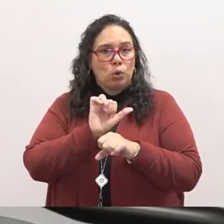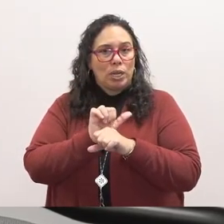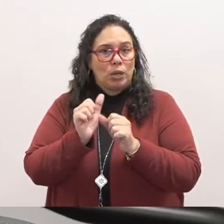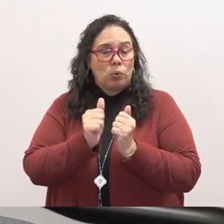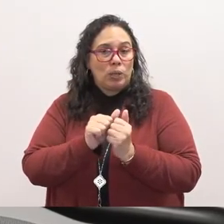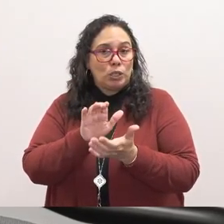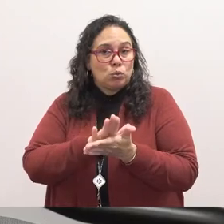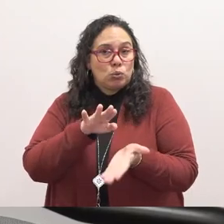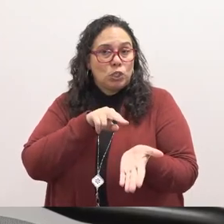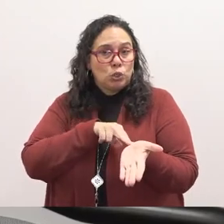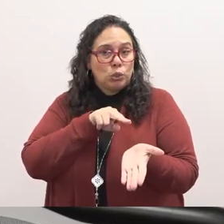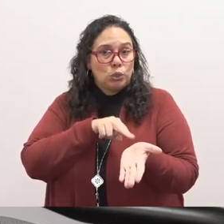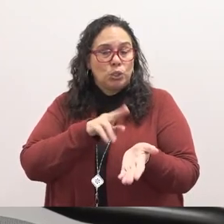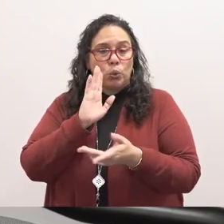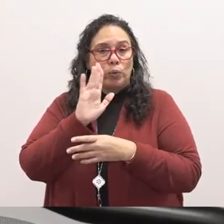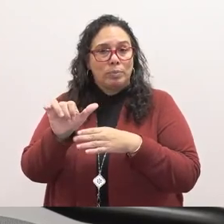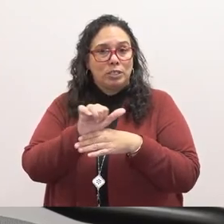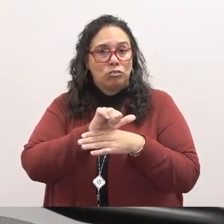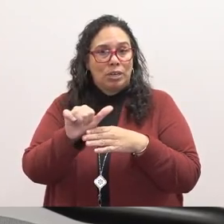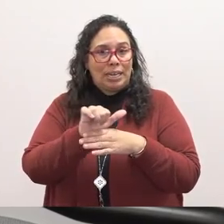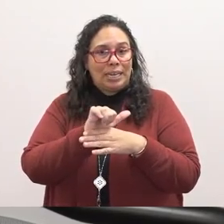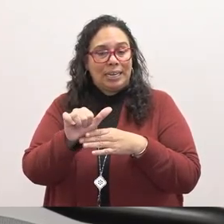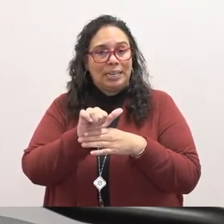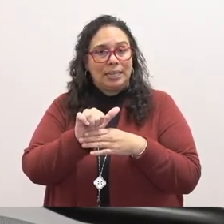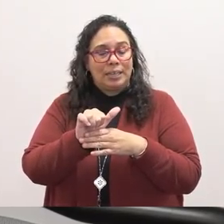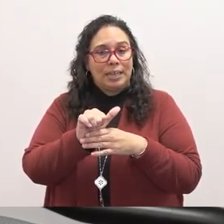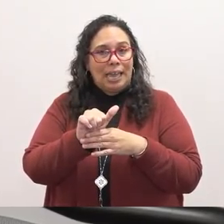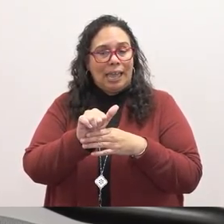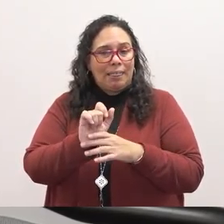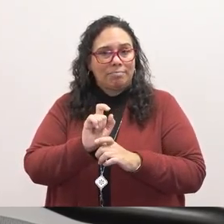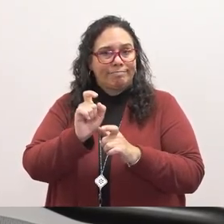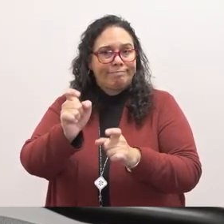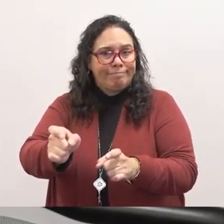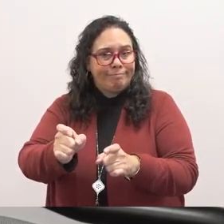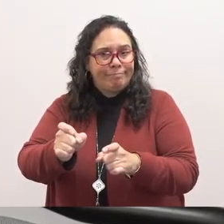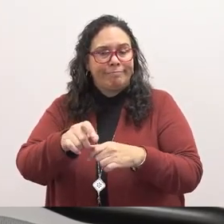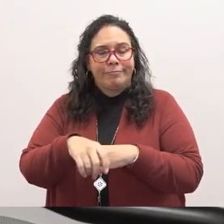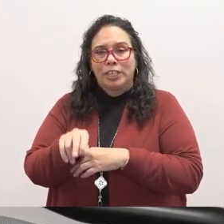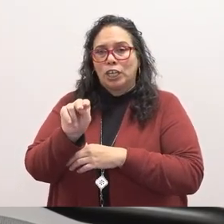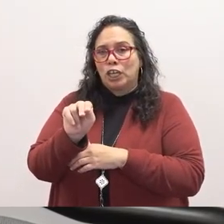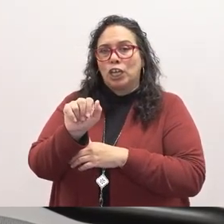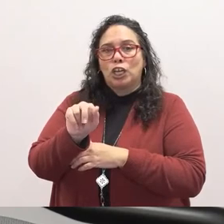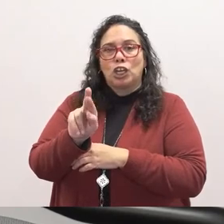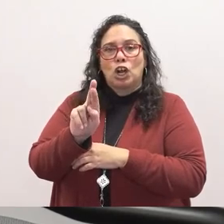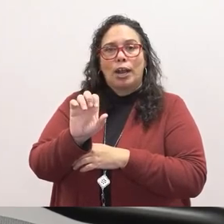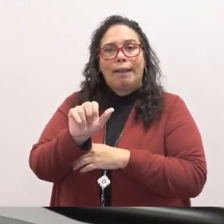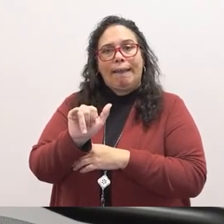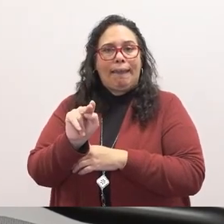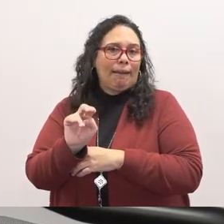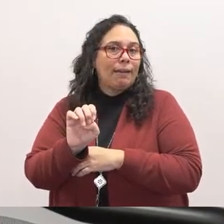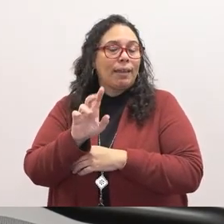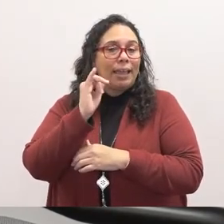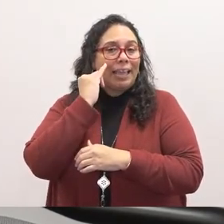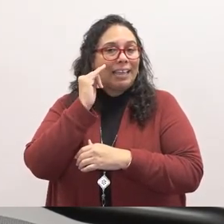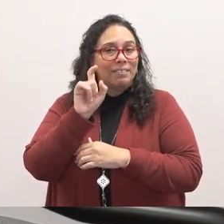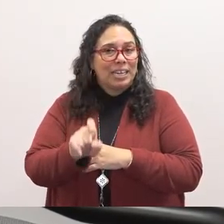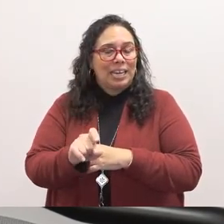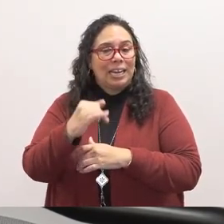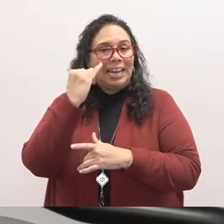school nurses, who will be trained in the administration of Narcan as needed in the event of a